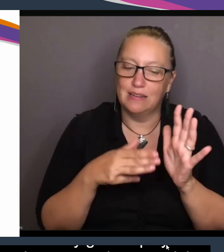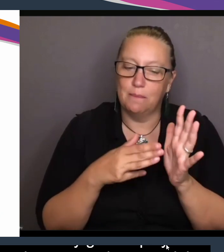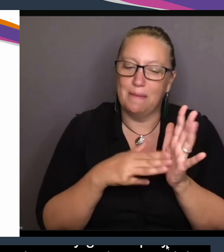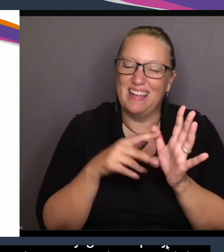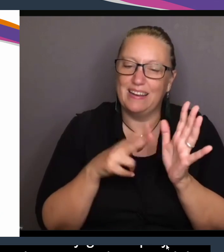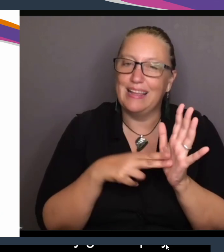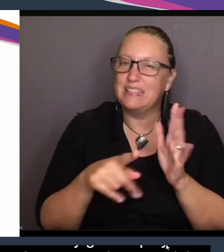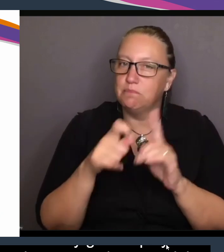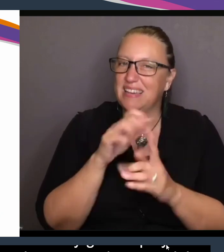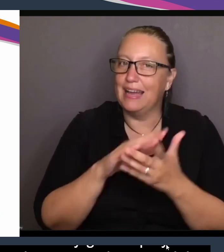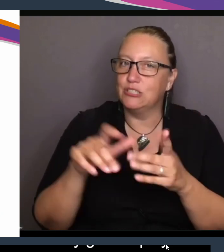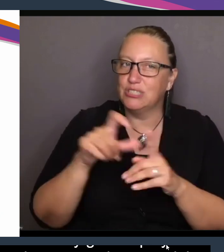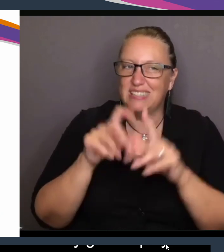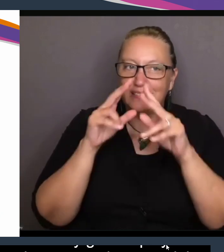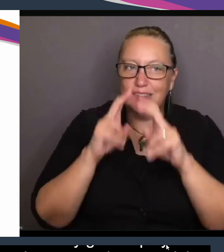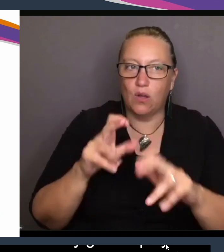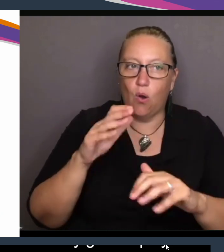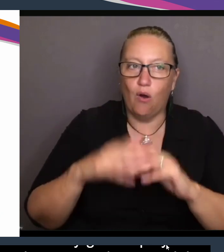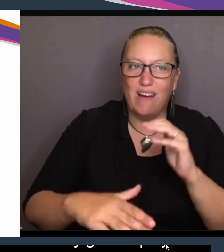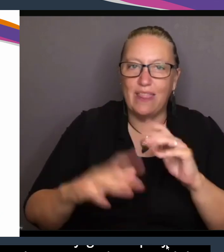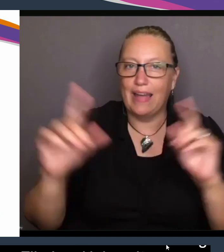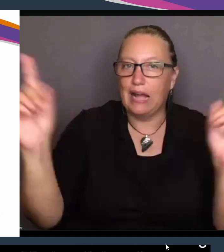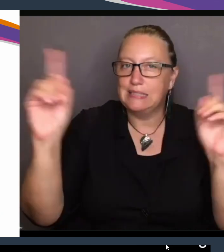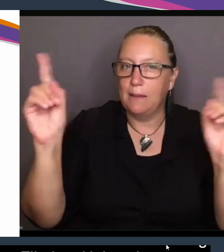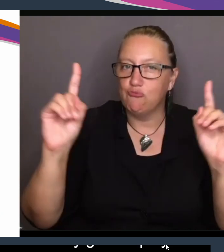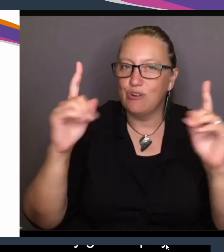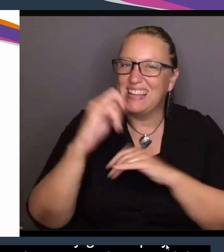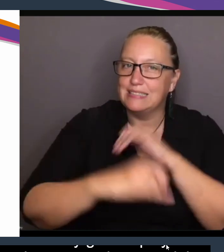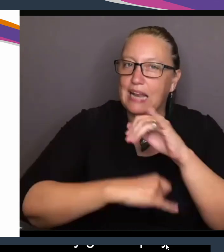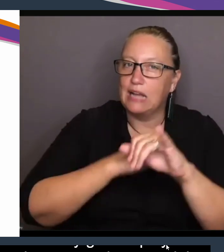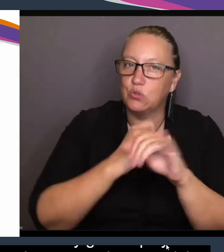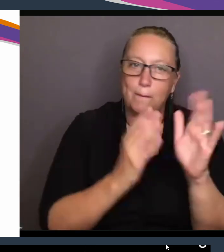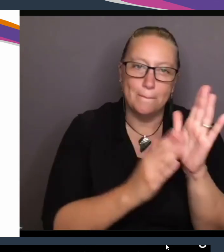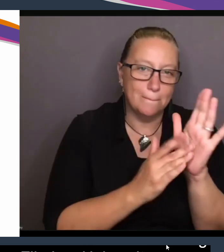contemporary international MAD movements at the University of